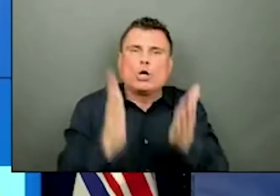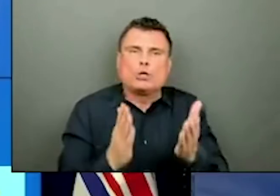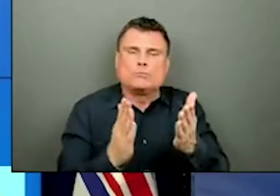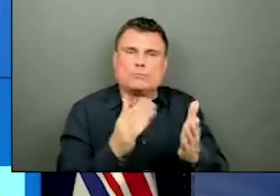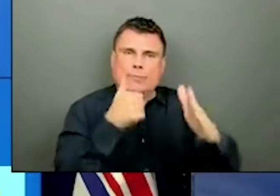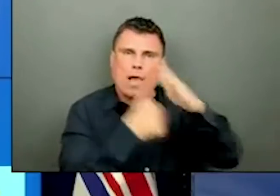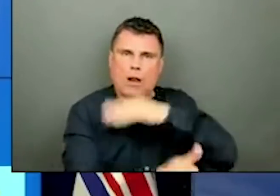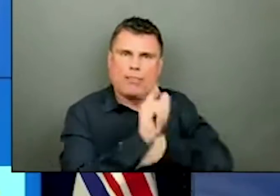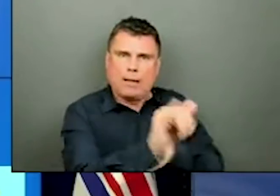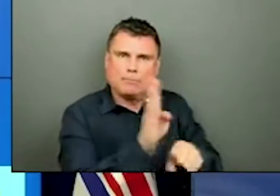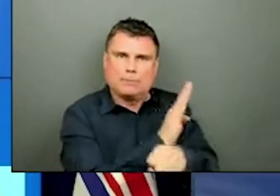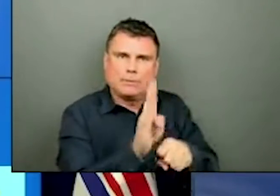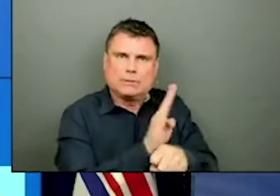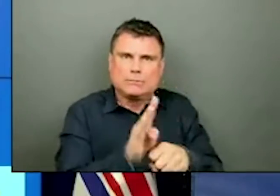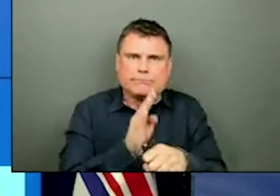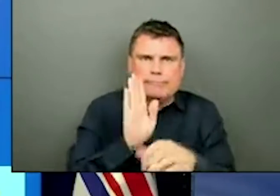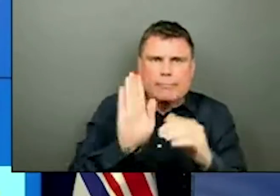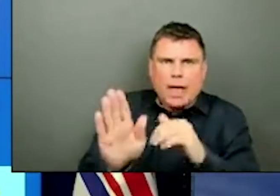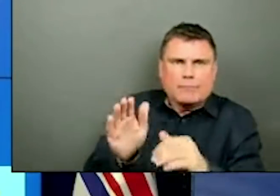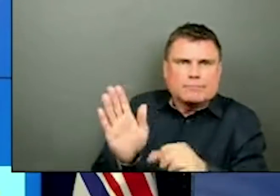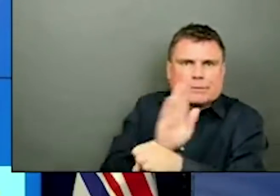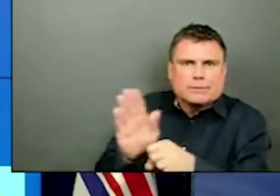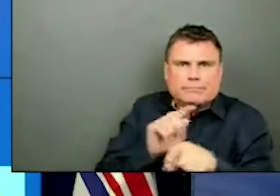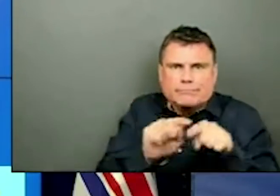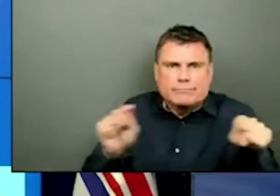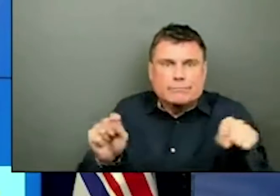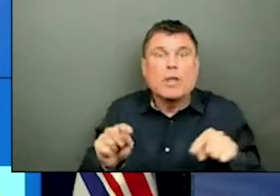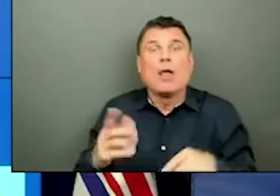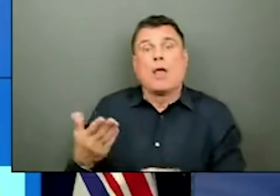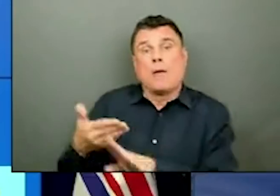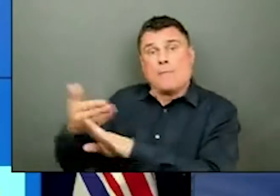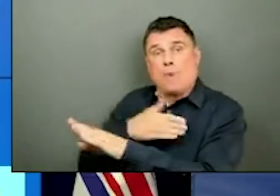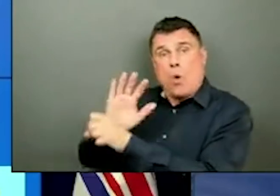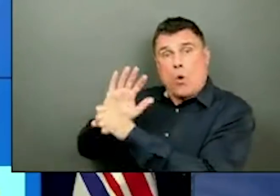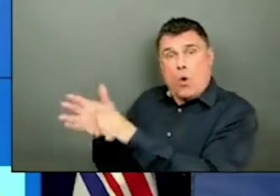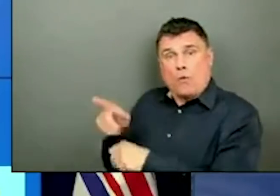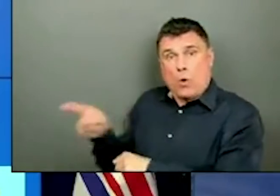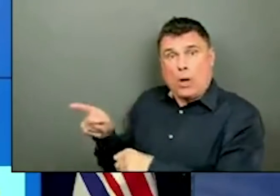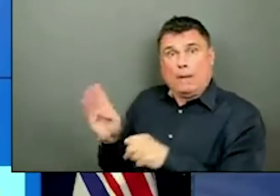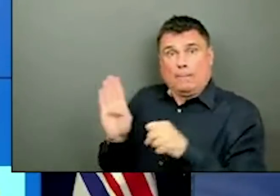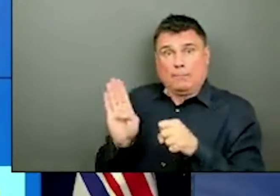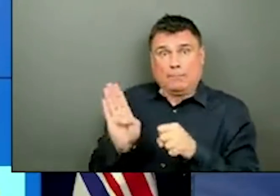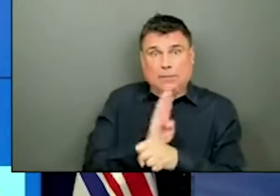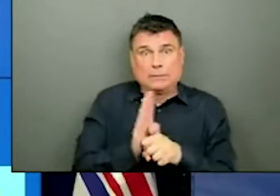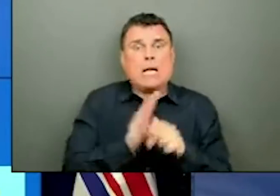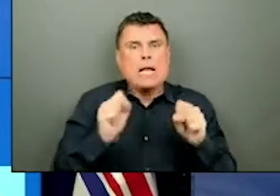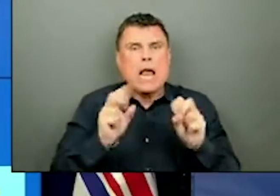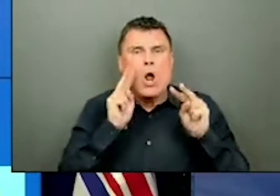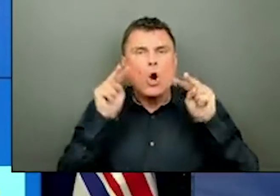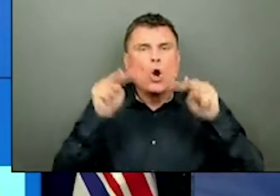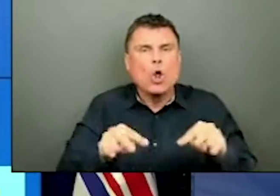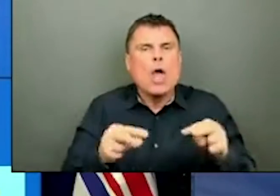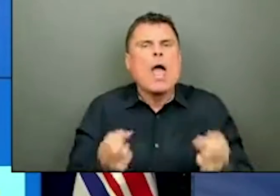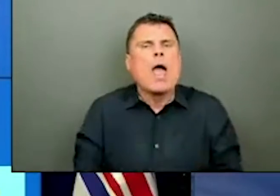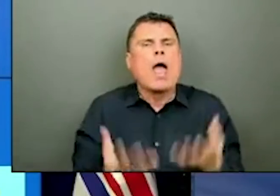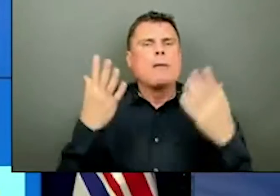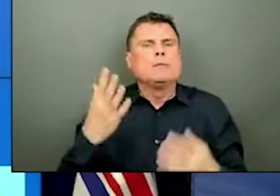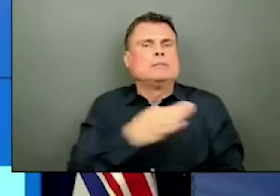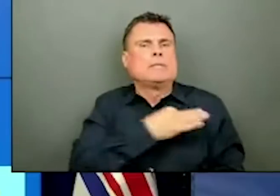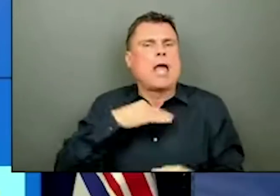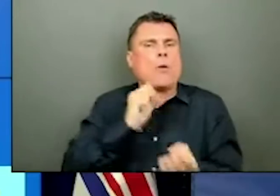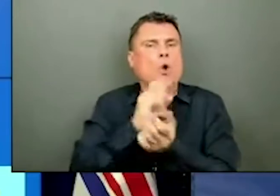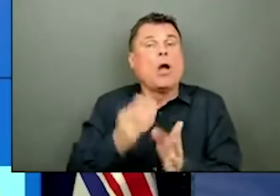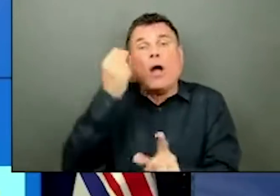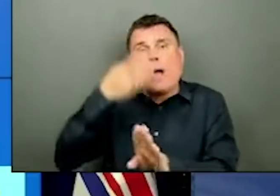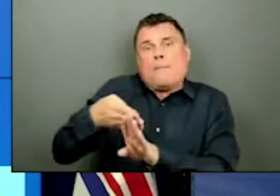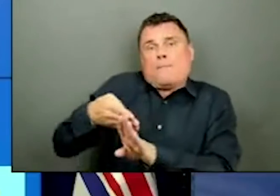were open prior to the pandemic can use the amount of employees they had prior to the pandemic in their